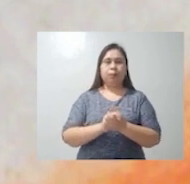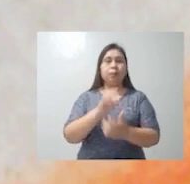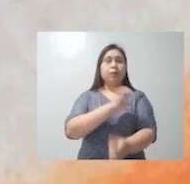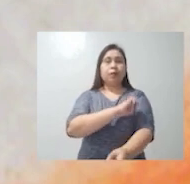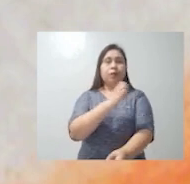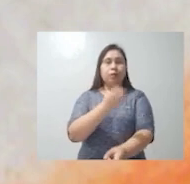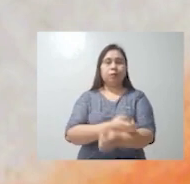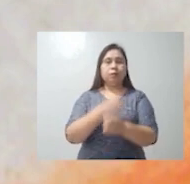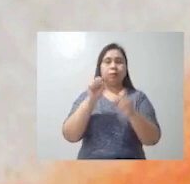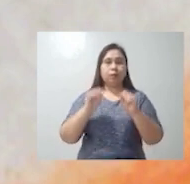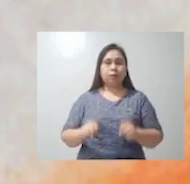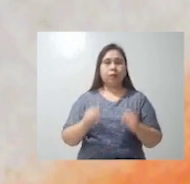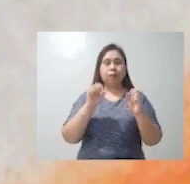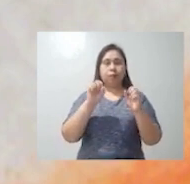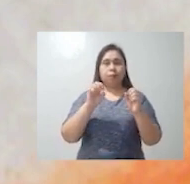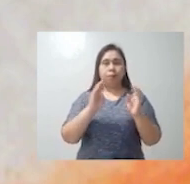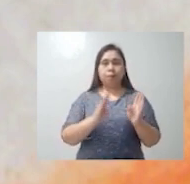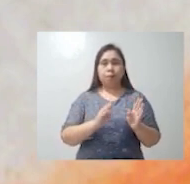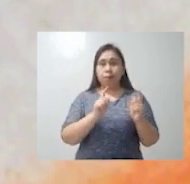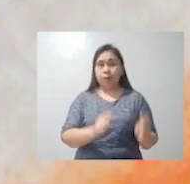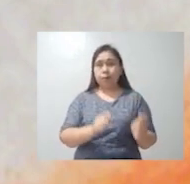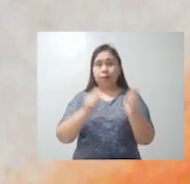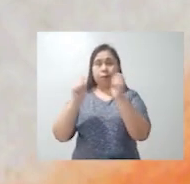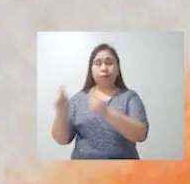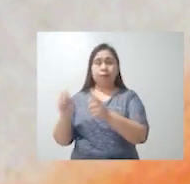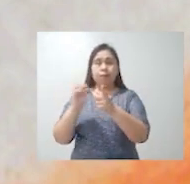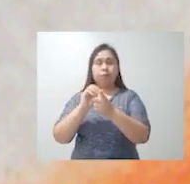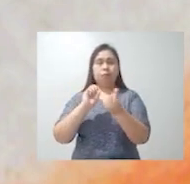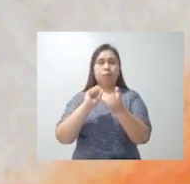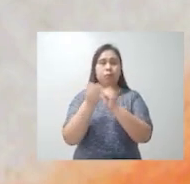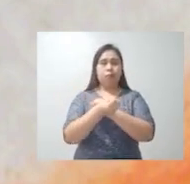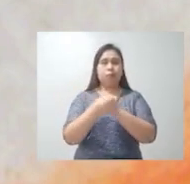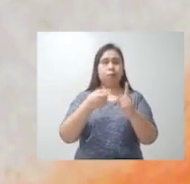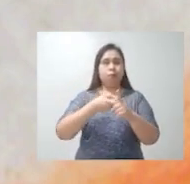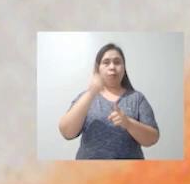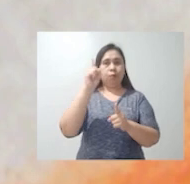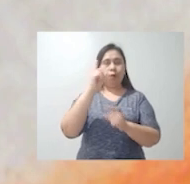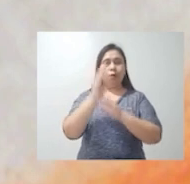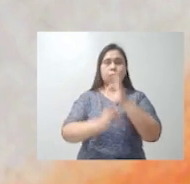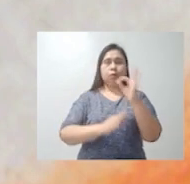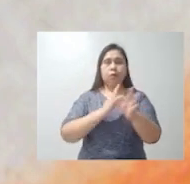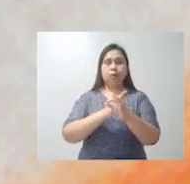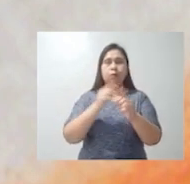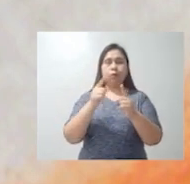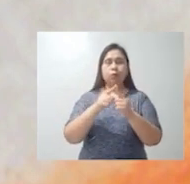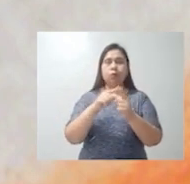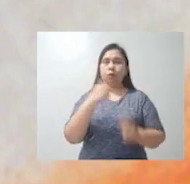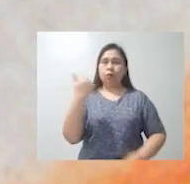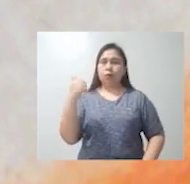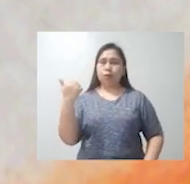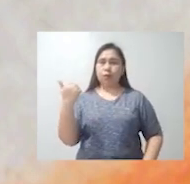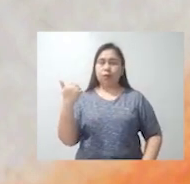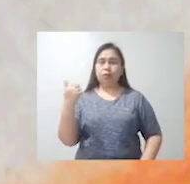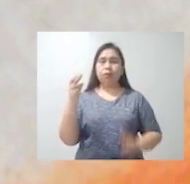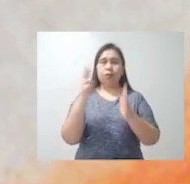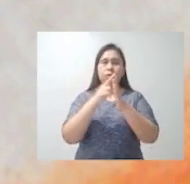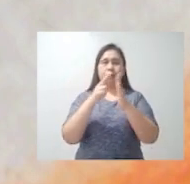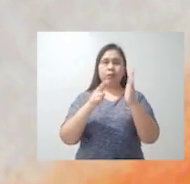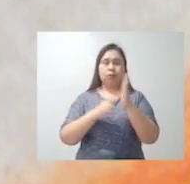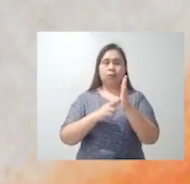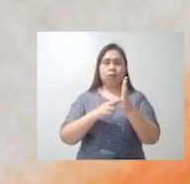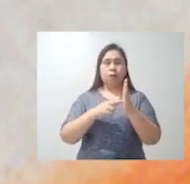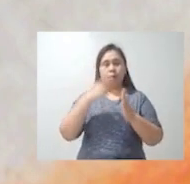Energy can only be transferred or changed from one form to another. Thus, as a general rule, due to a